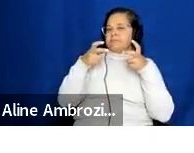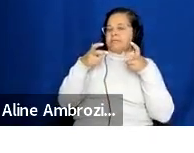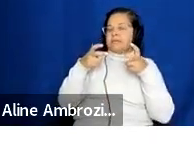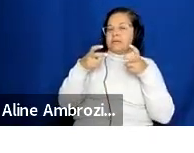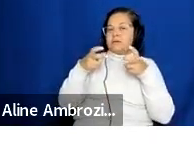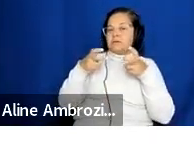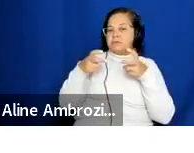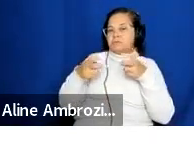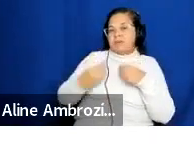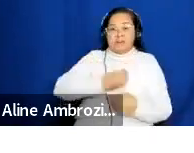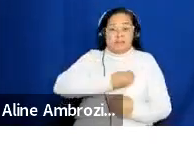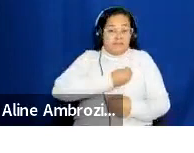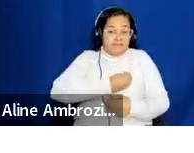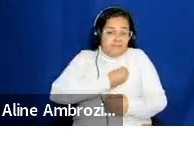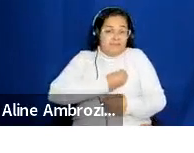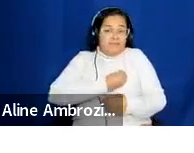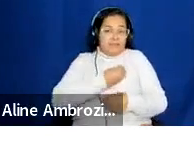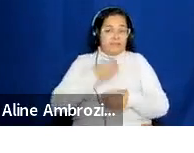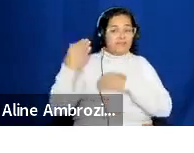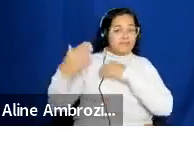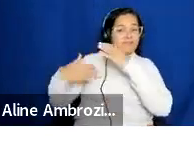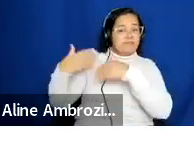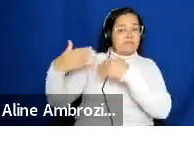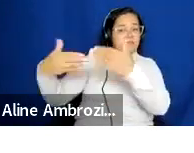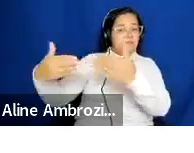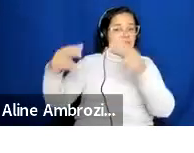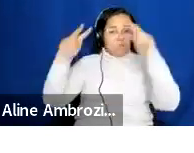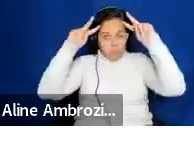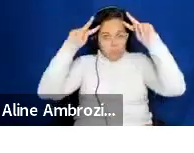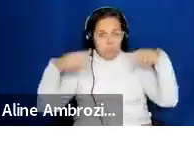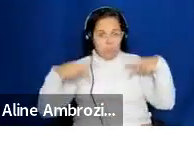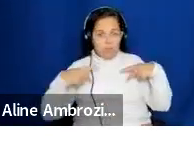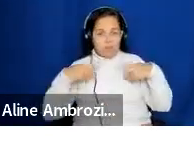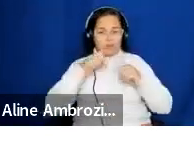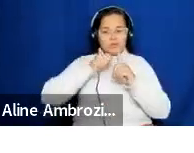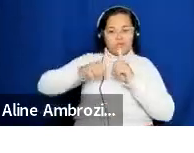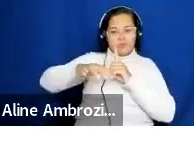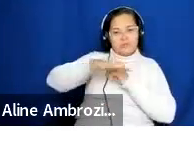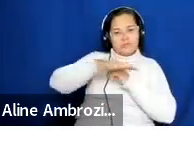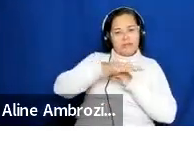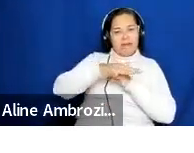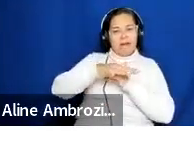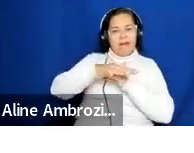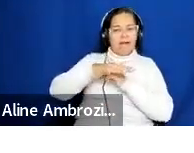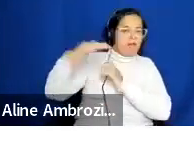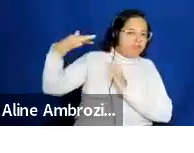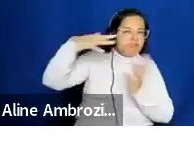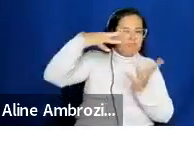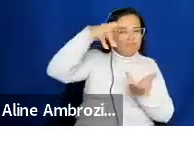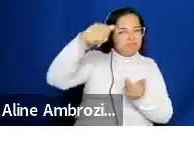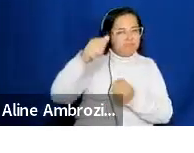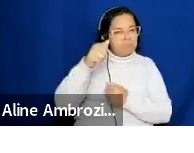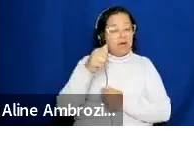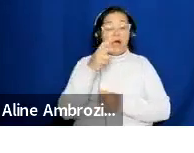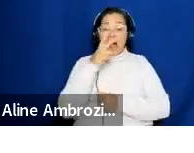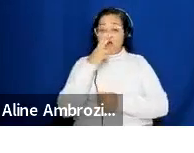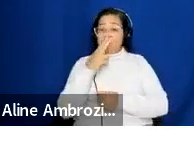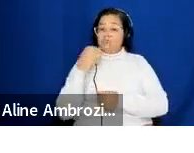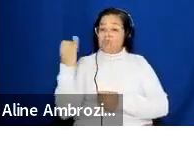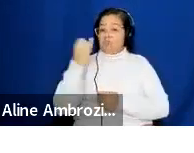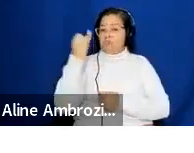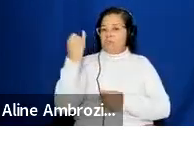social development or direction? That's important, I think, for a number of reasons. So this